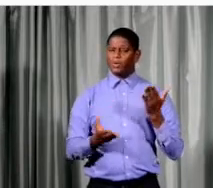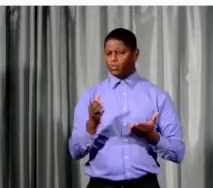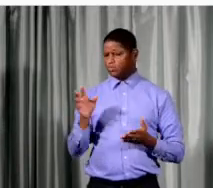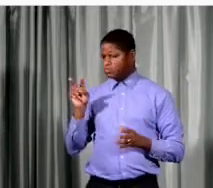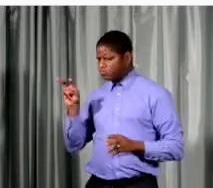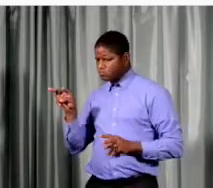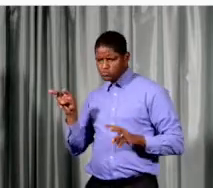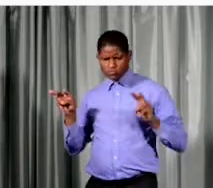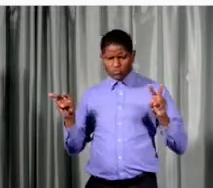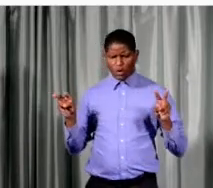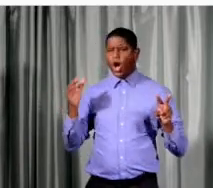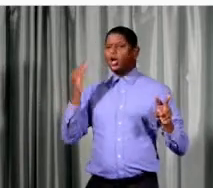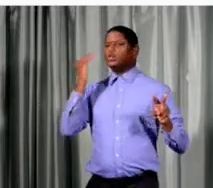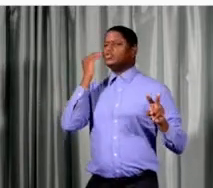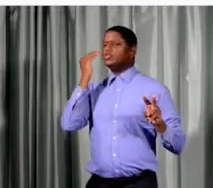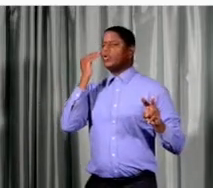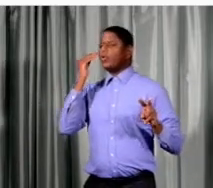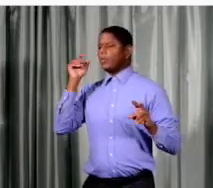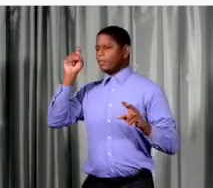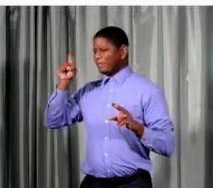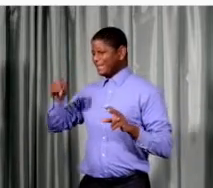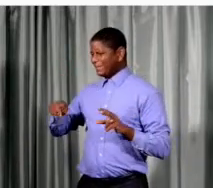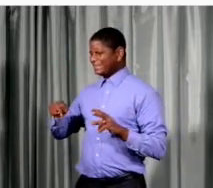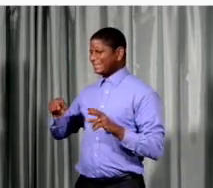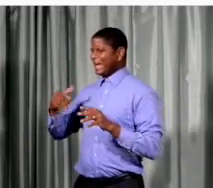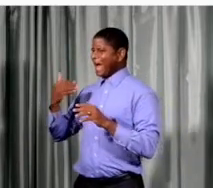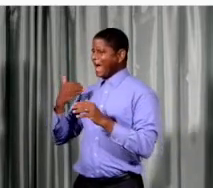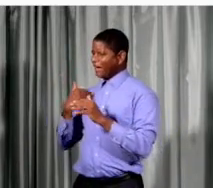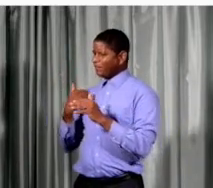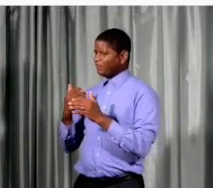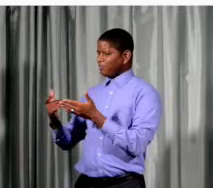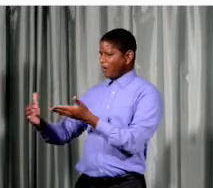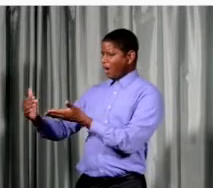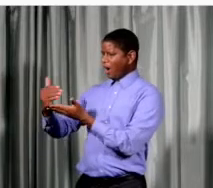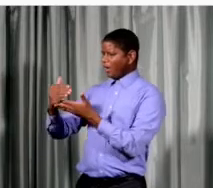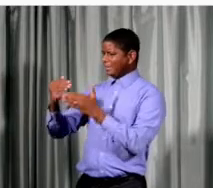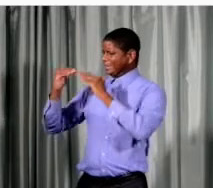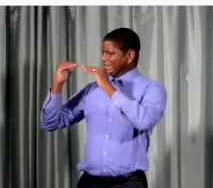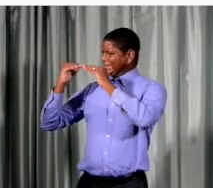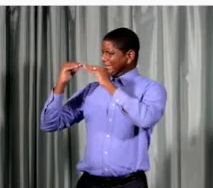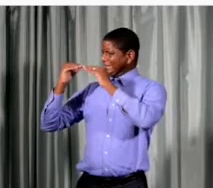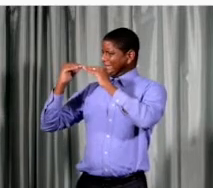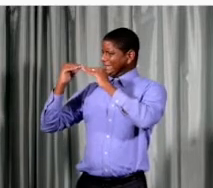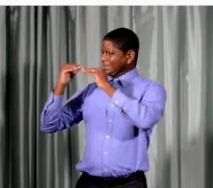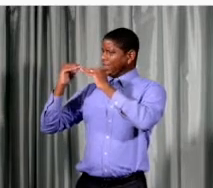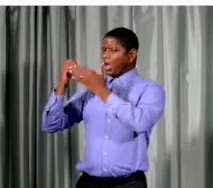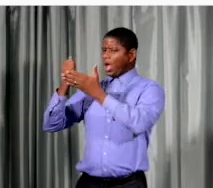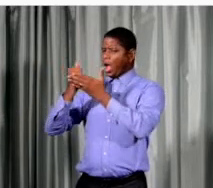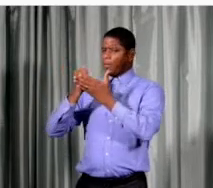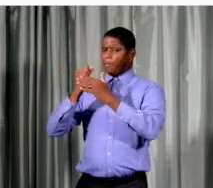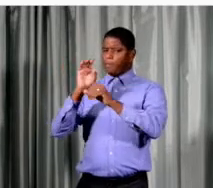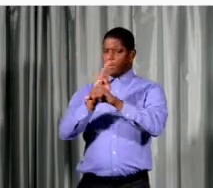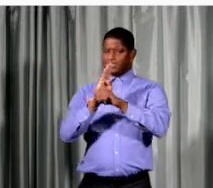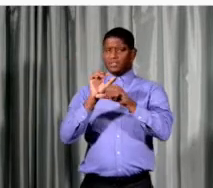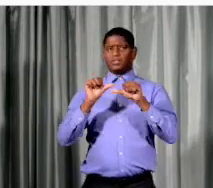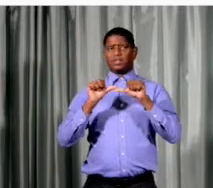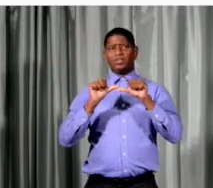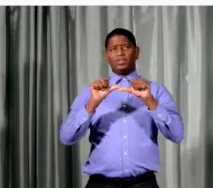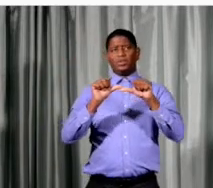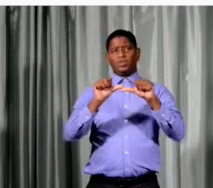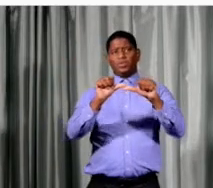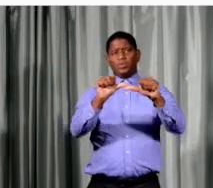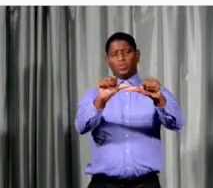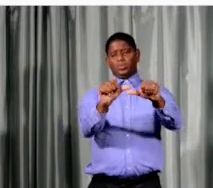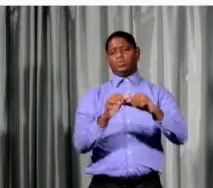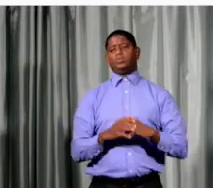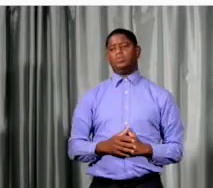minimum amount of cash, minimum cash balance required to survive. A lot of people don't